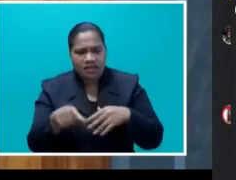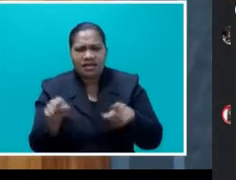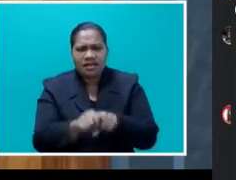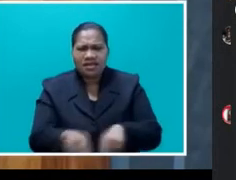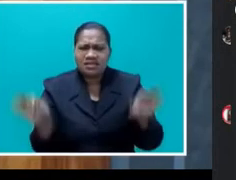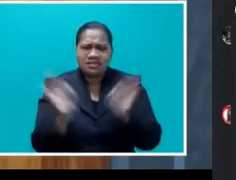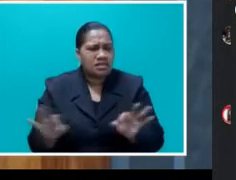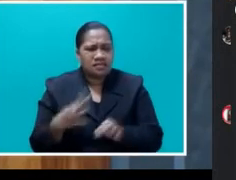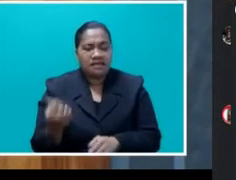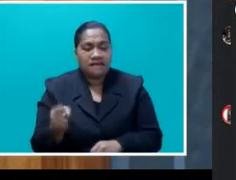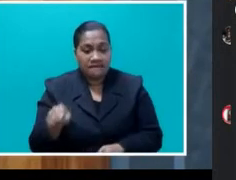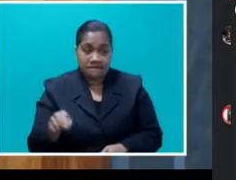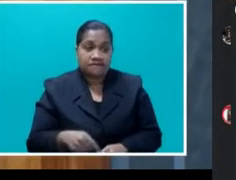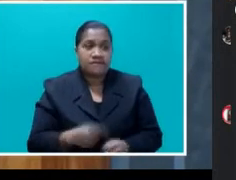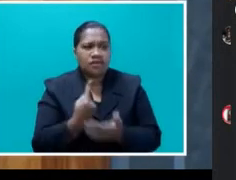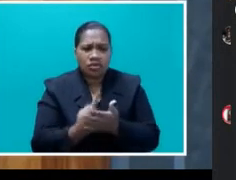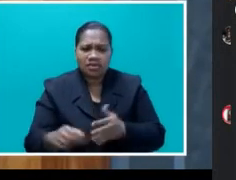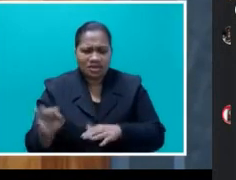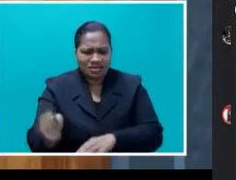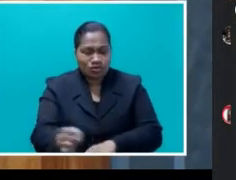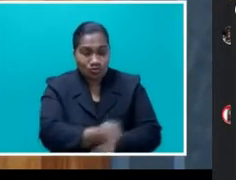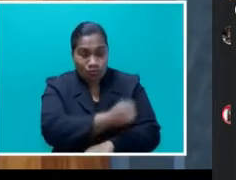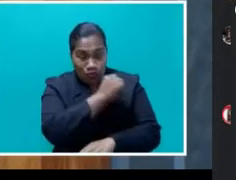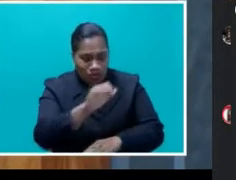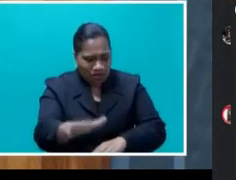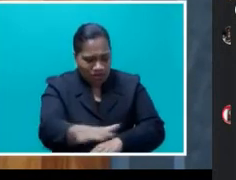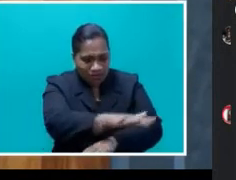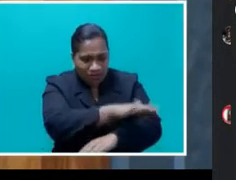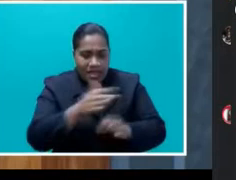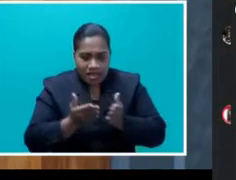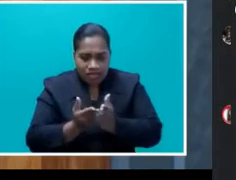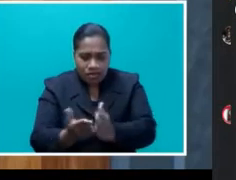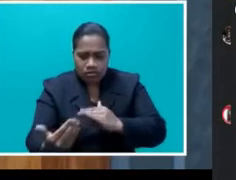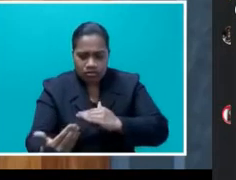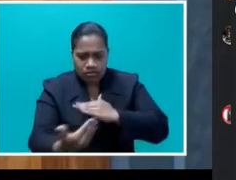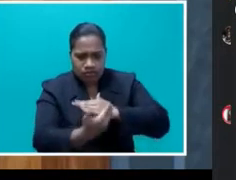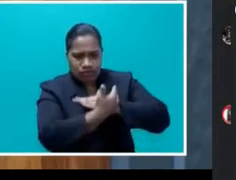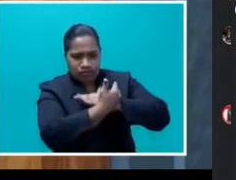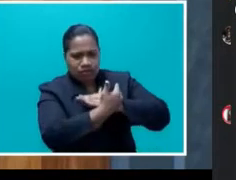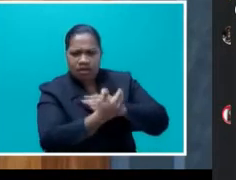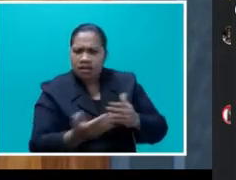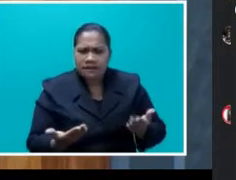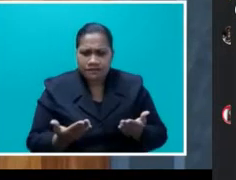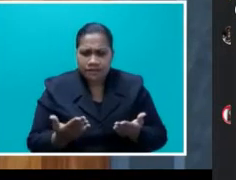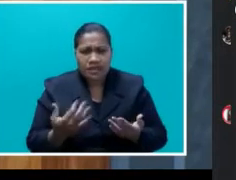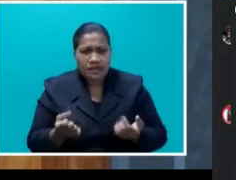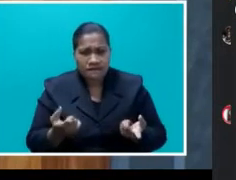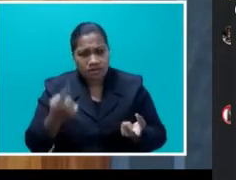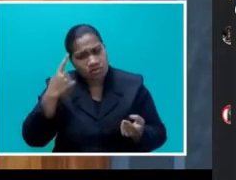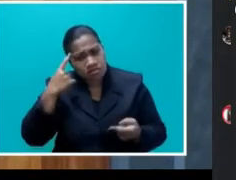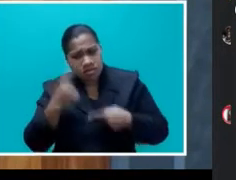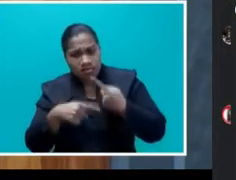there. It's just the seashore, and boats have to come up. But has he considered the very